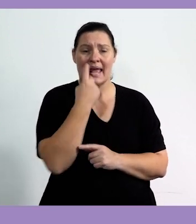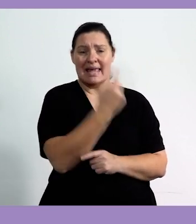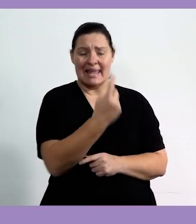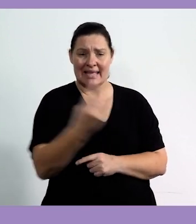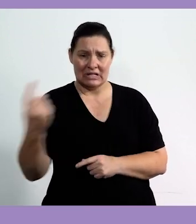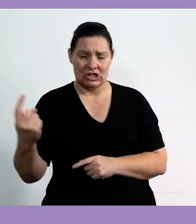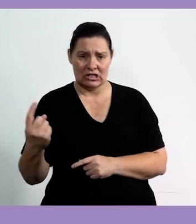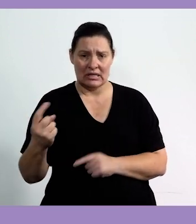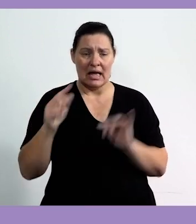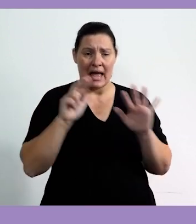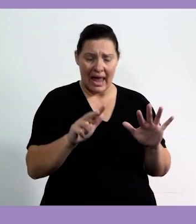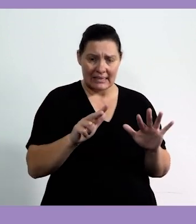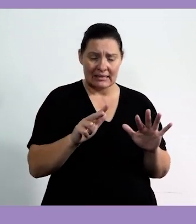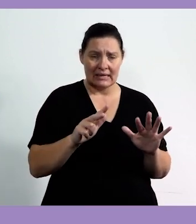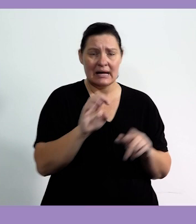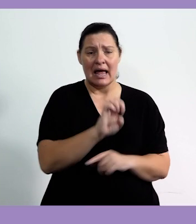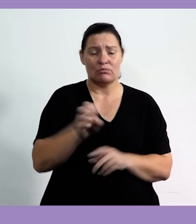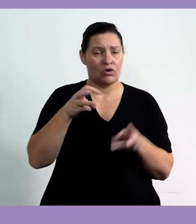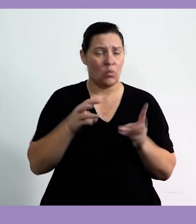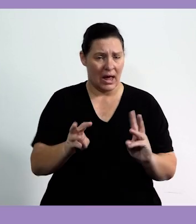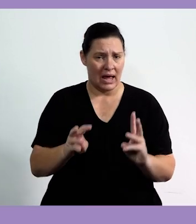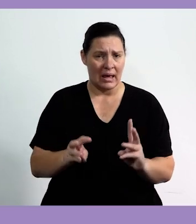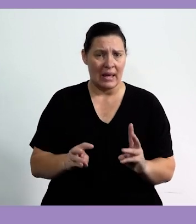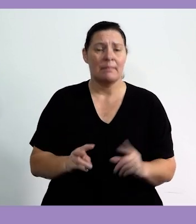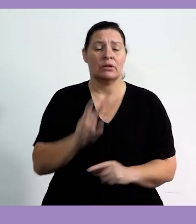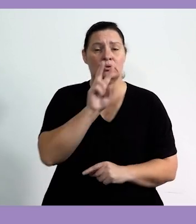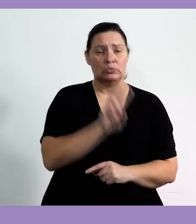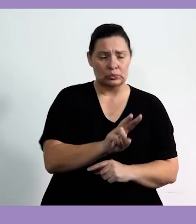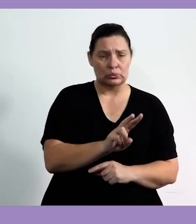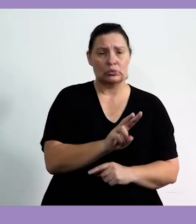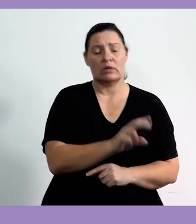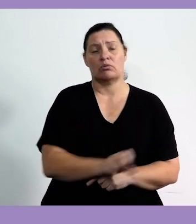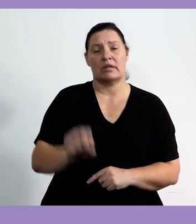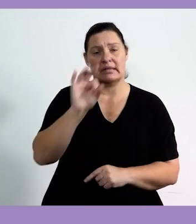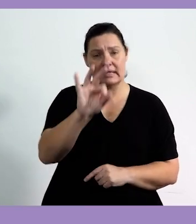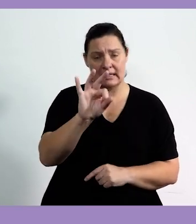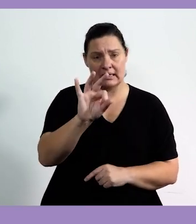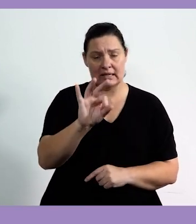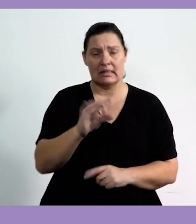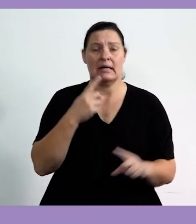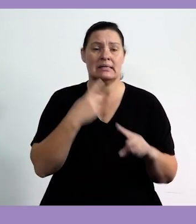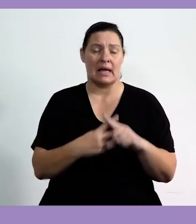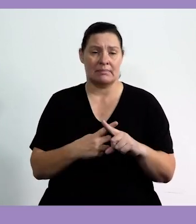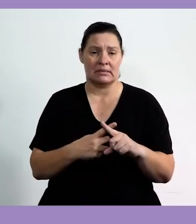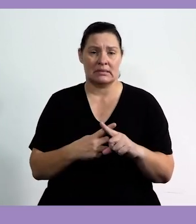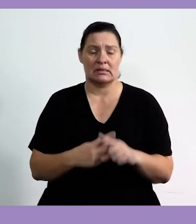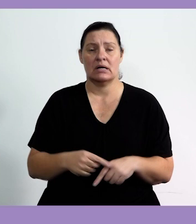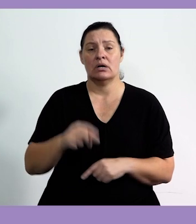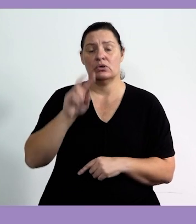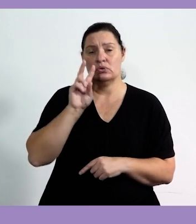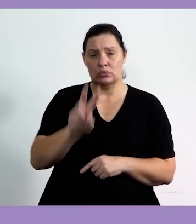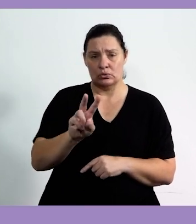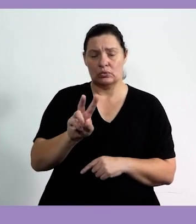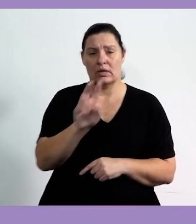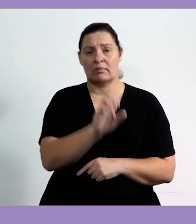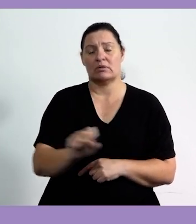write each of these 8s in exponential form, it is going to be 2 to the exponent 3 multiplied by 2